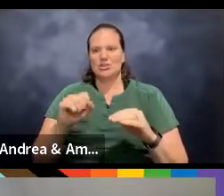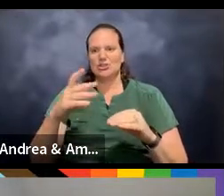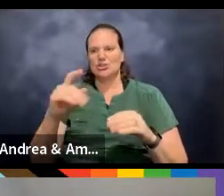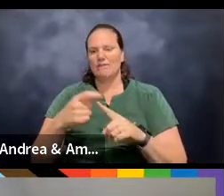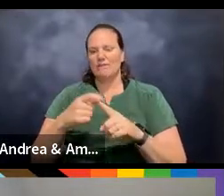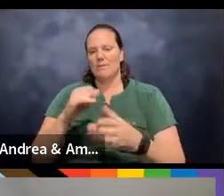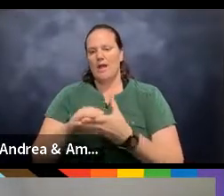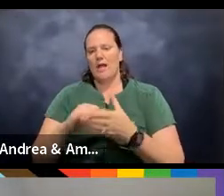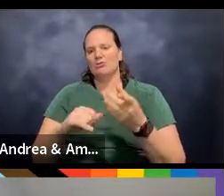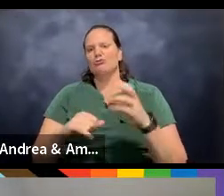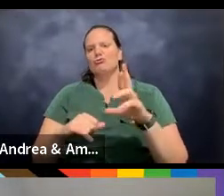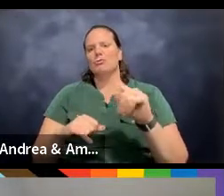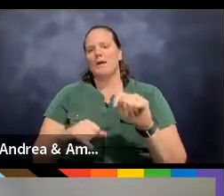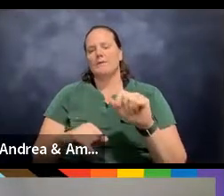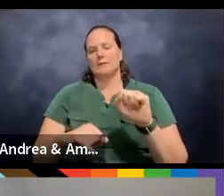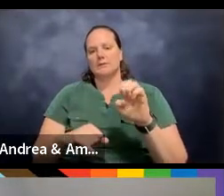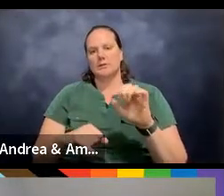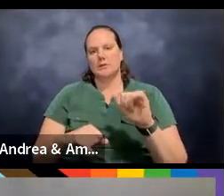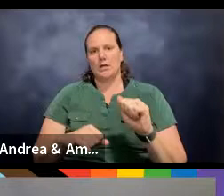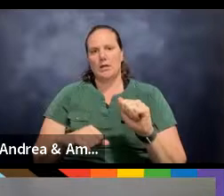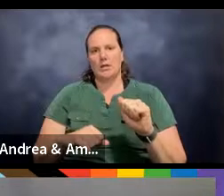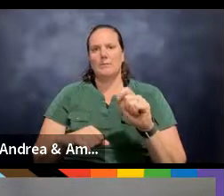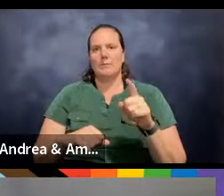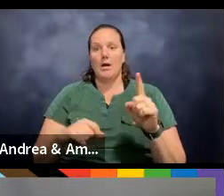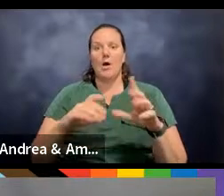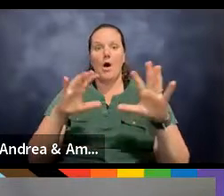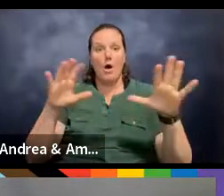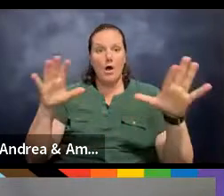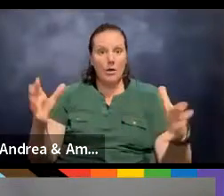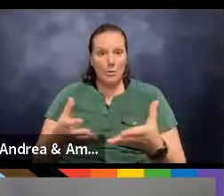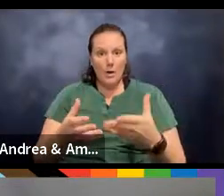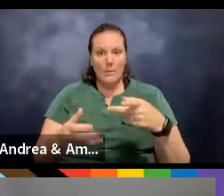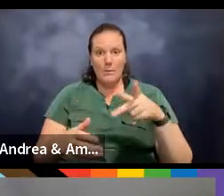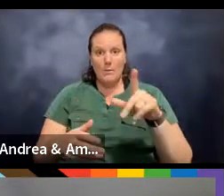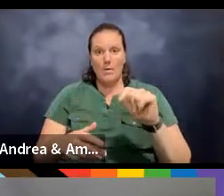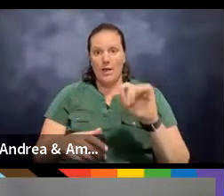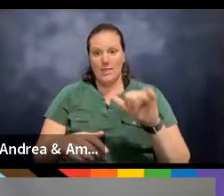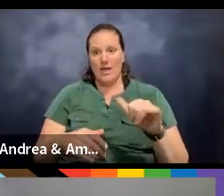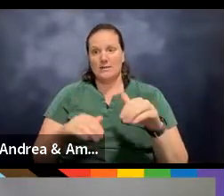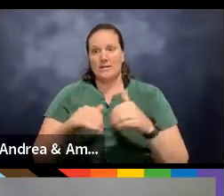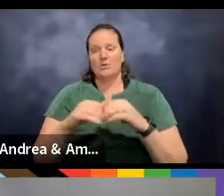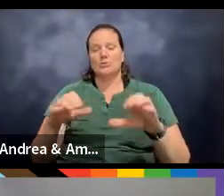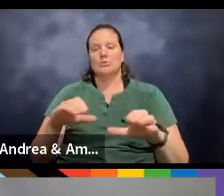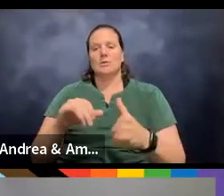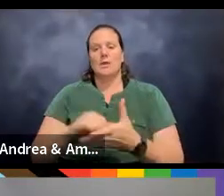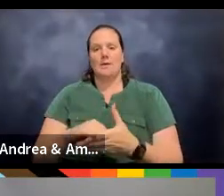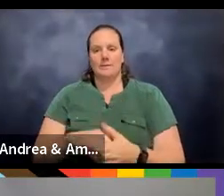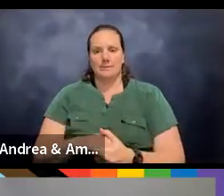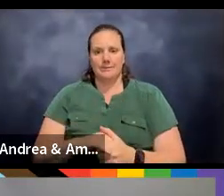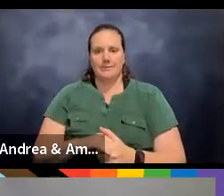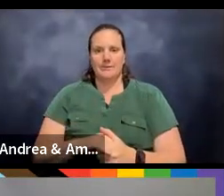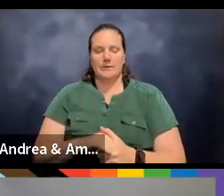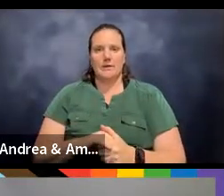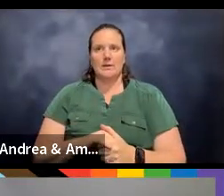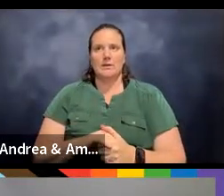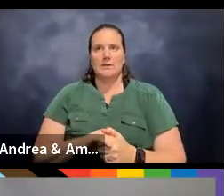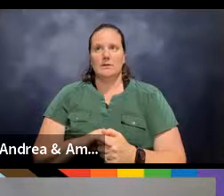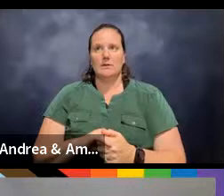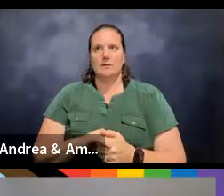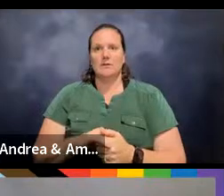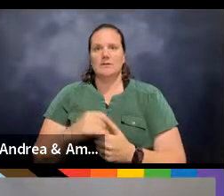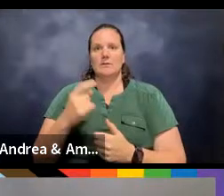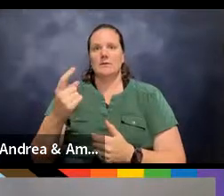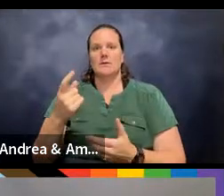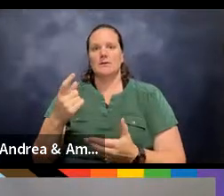SEIS itself, but seeing it all in one roll plot this is the way to do it. Well, one of the things